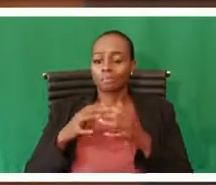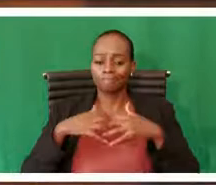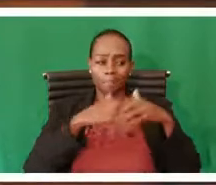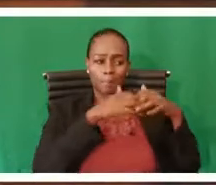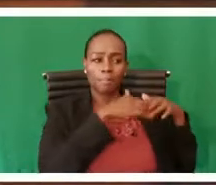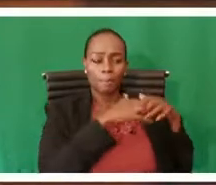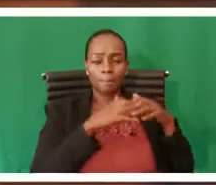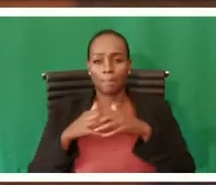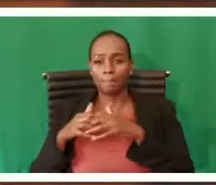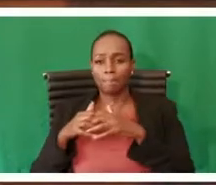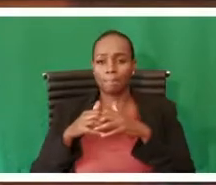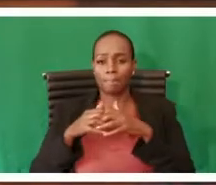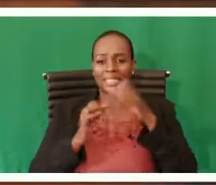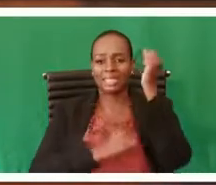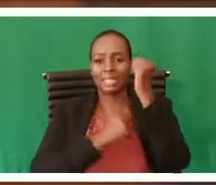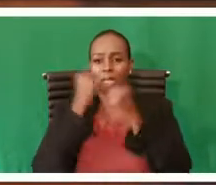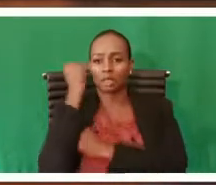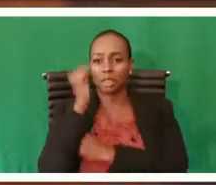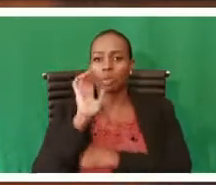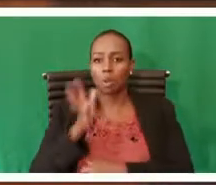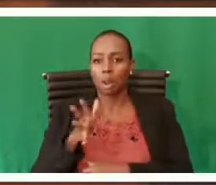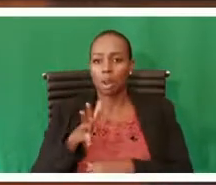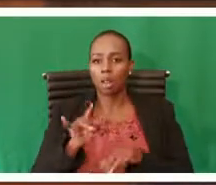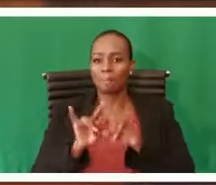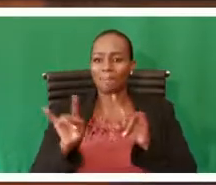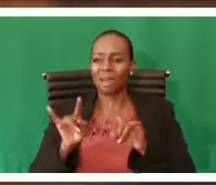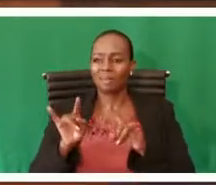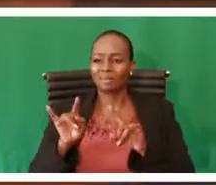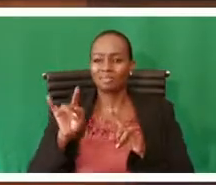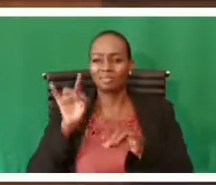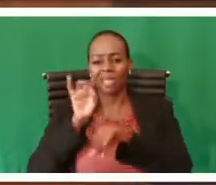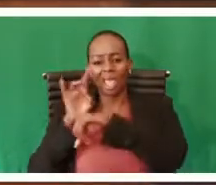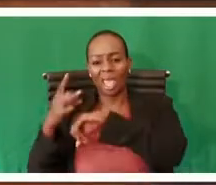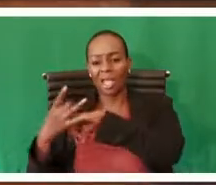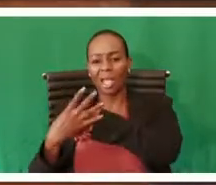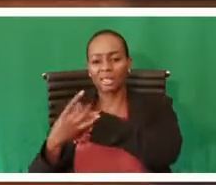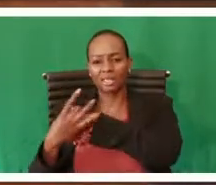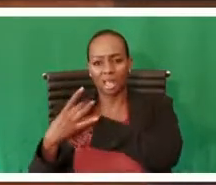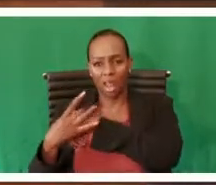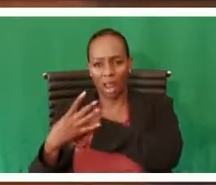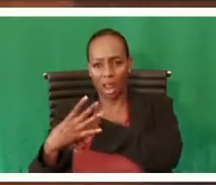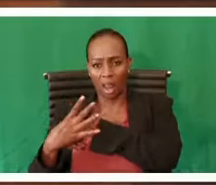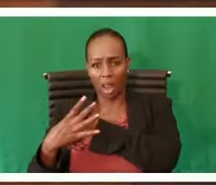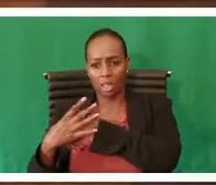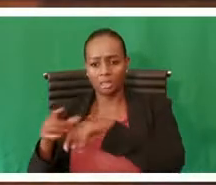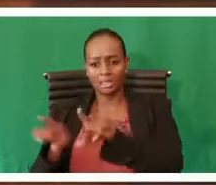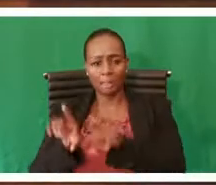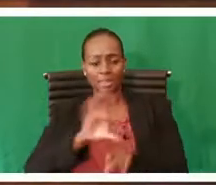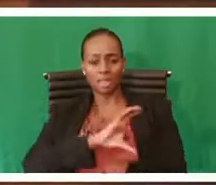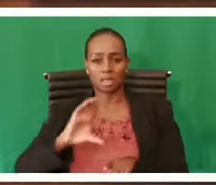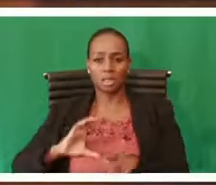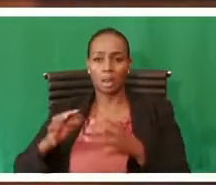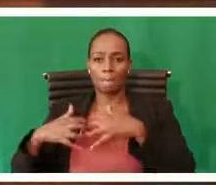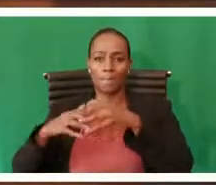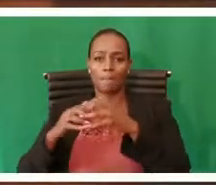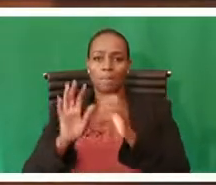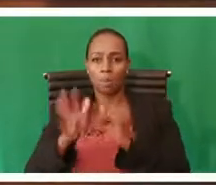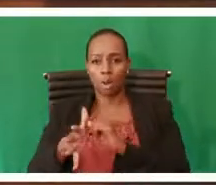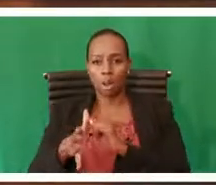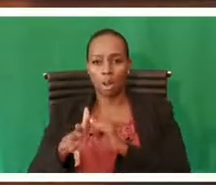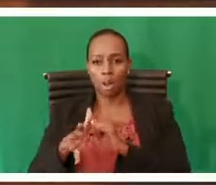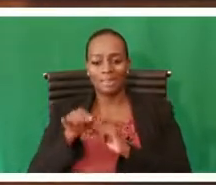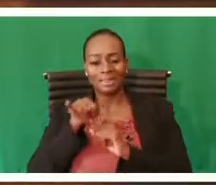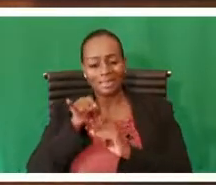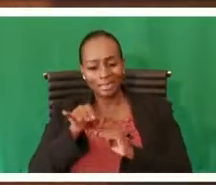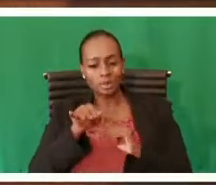like AIDS Council, but this one will be a GBVF Council. It will be looking at